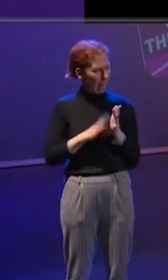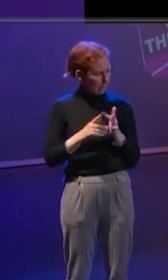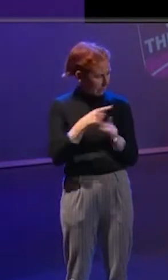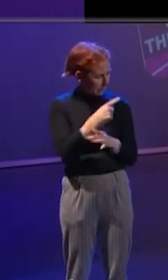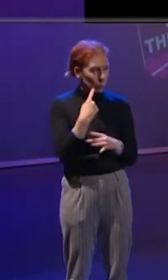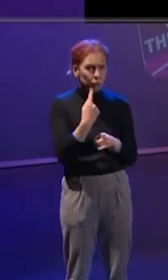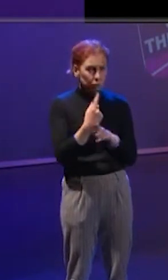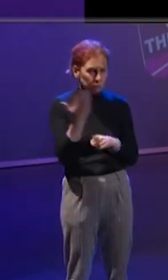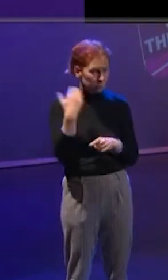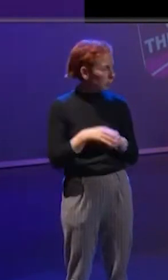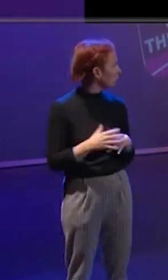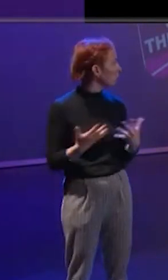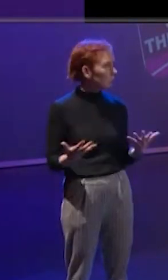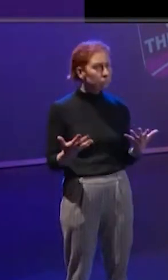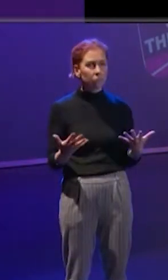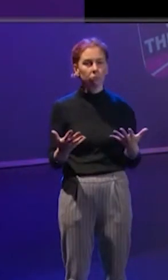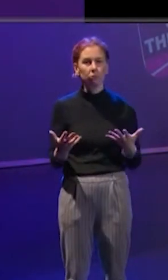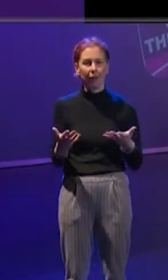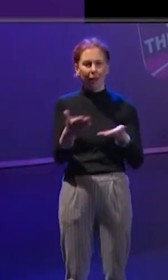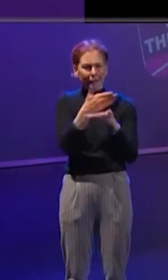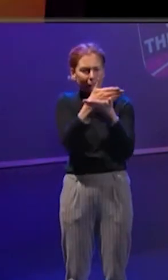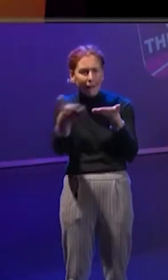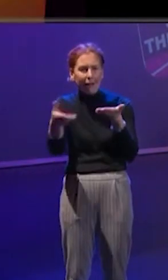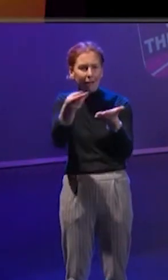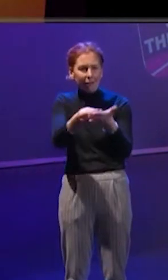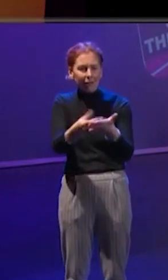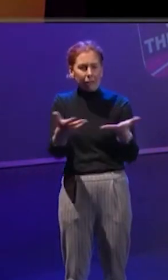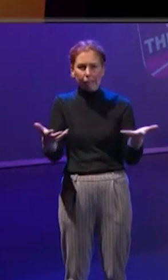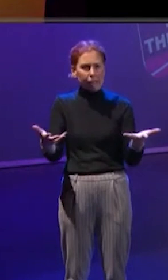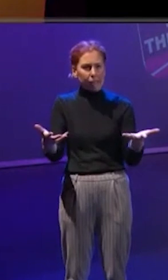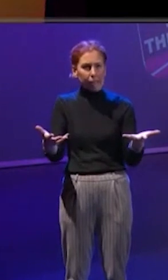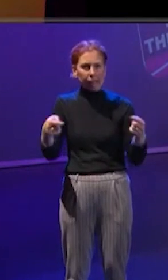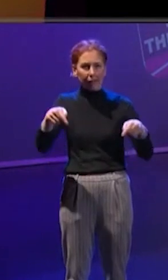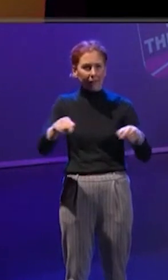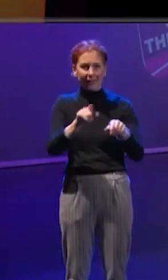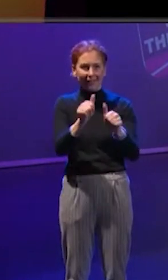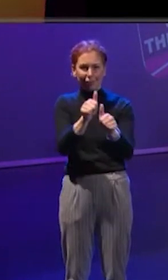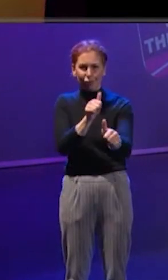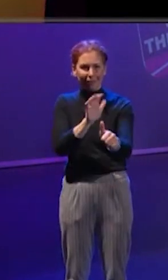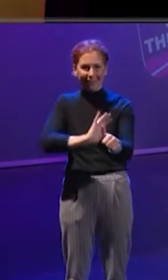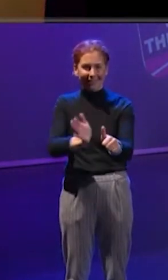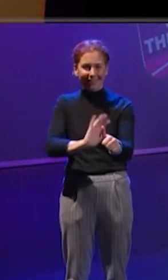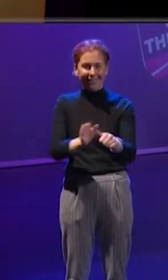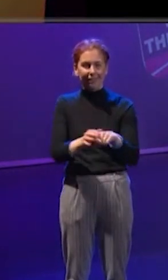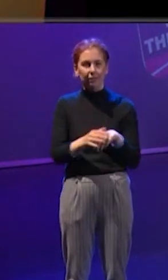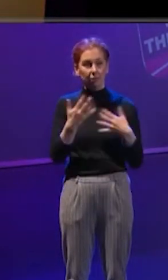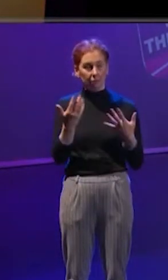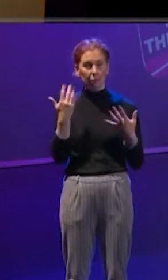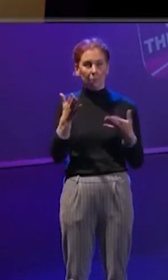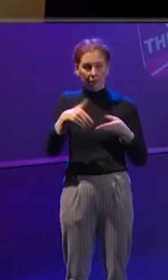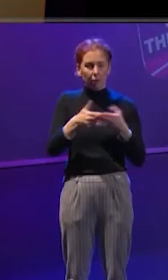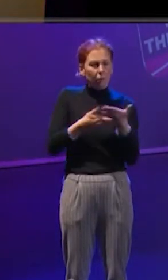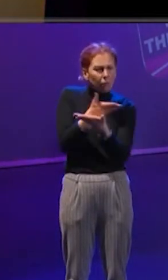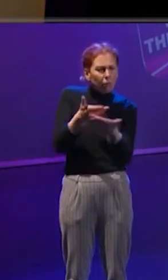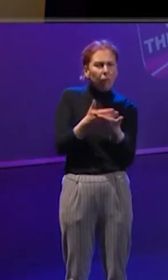this. I was going to say, because there's not much transparency about it in the industry. And like, there's a lot of conversations like, when